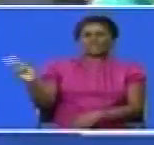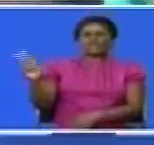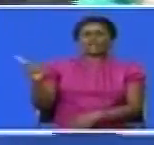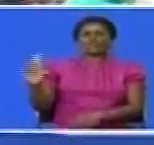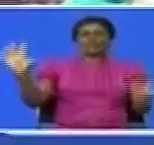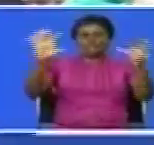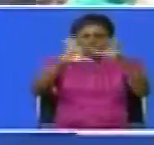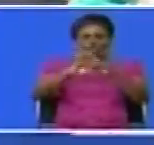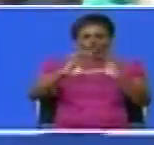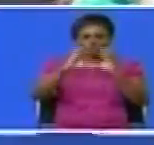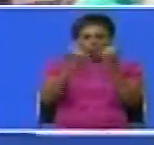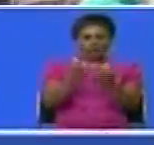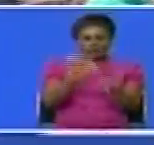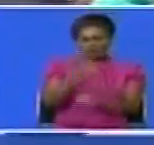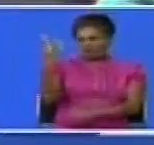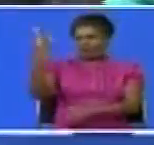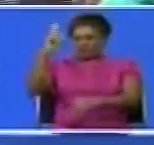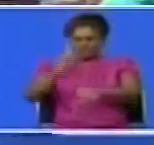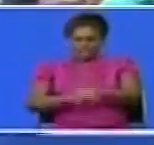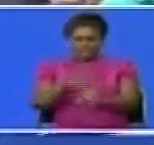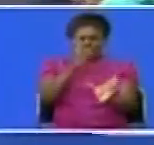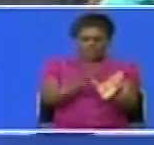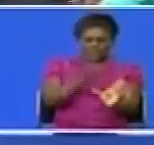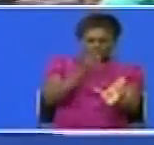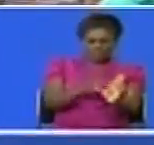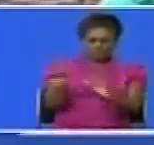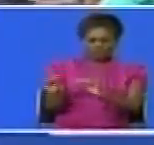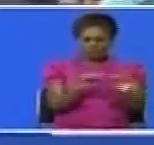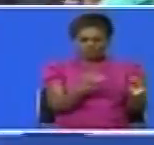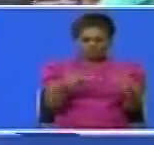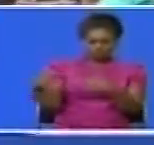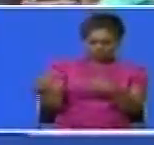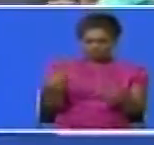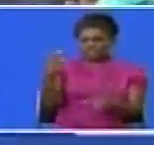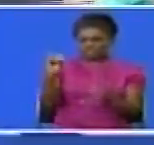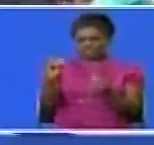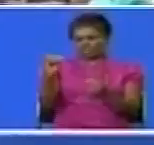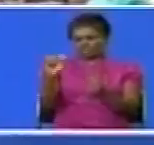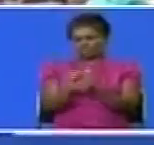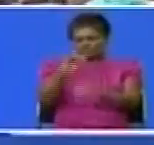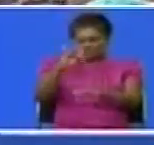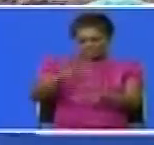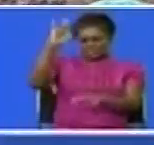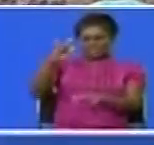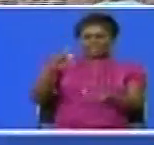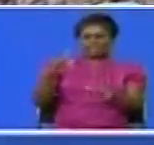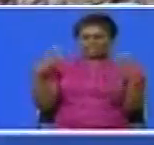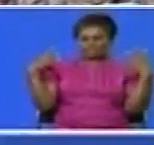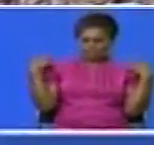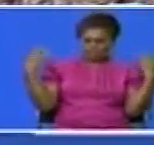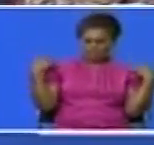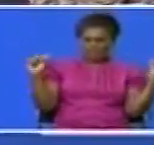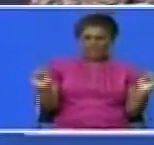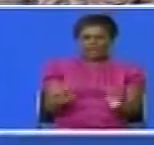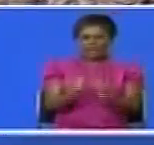the rest of the world for the fourth time since participating in the movement back in 2012, and the sensitization exercise is